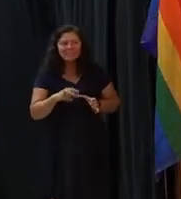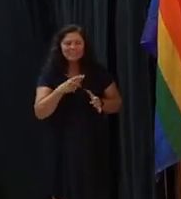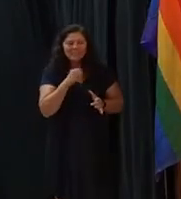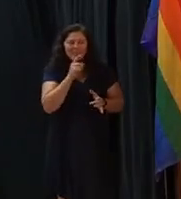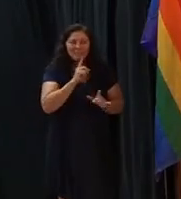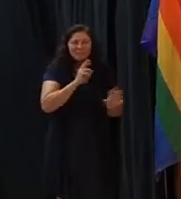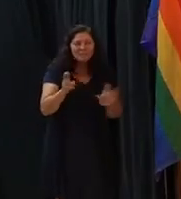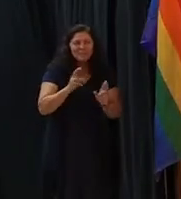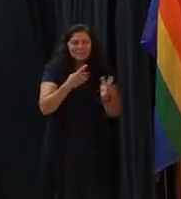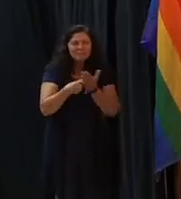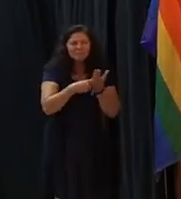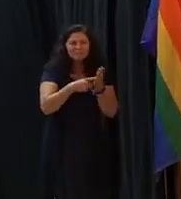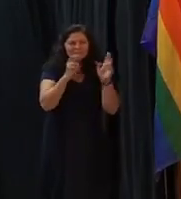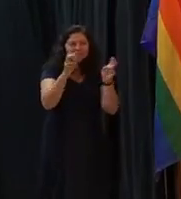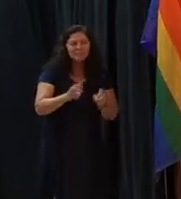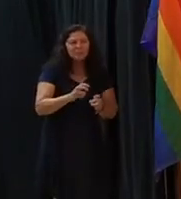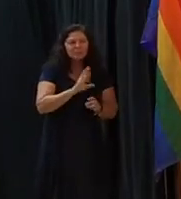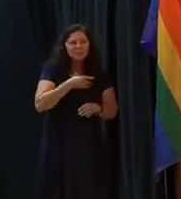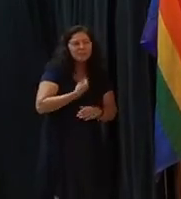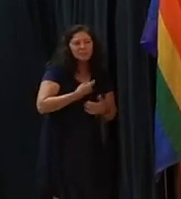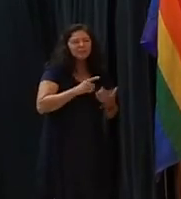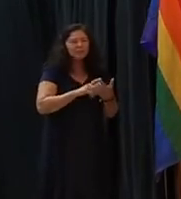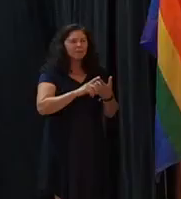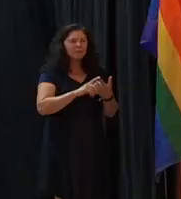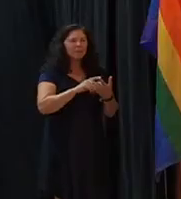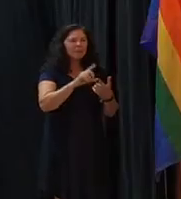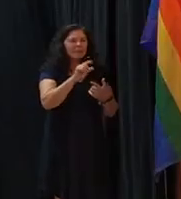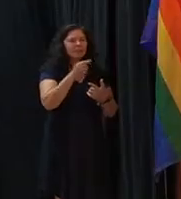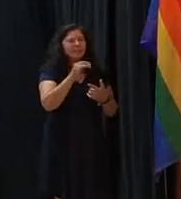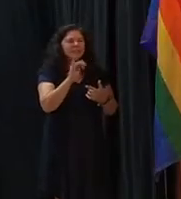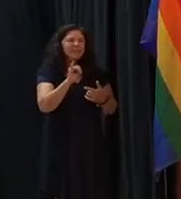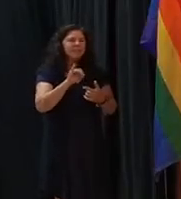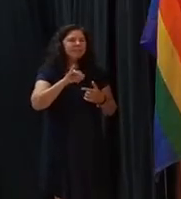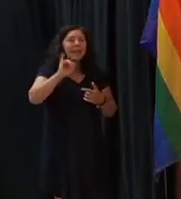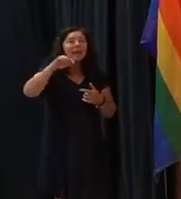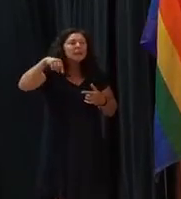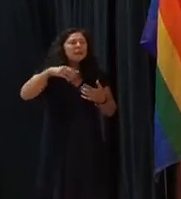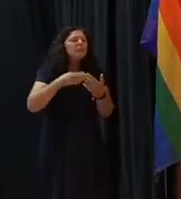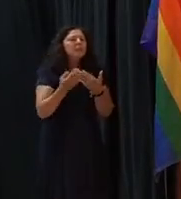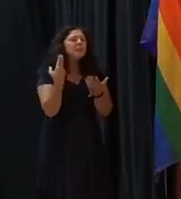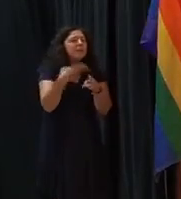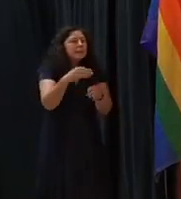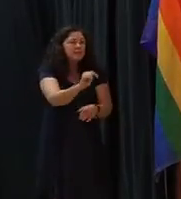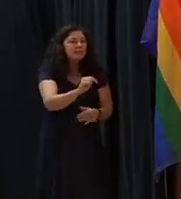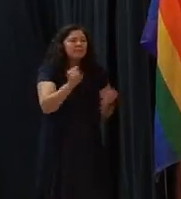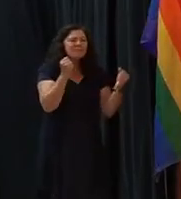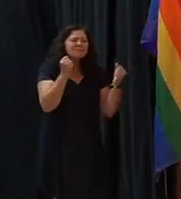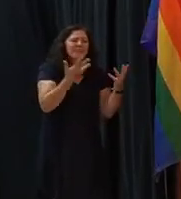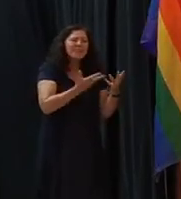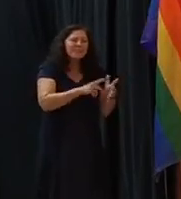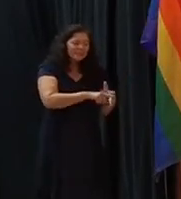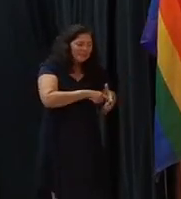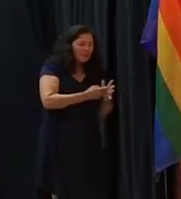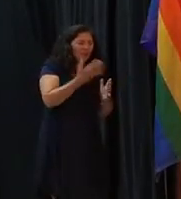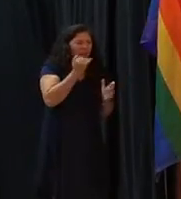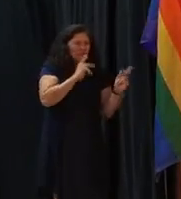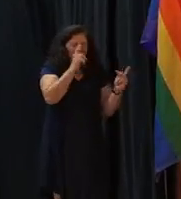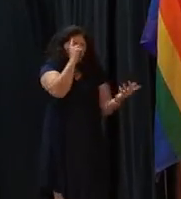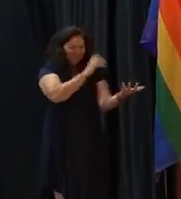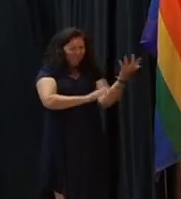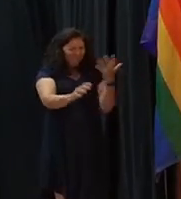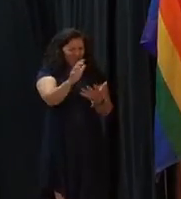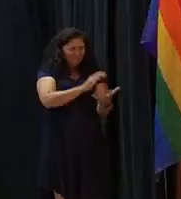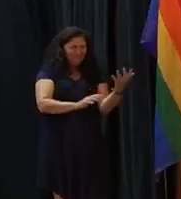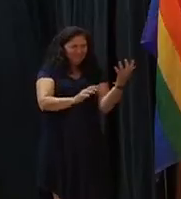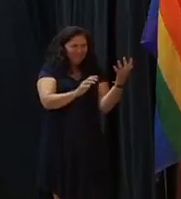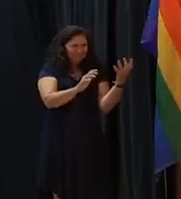or LGBTIQ, whatever we name it, because a lot of things start because of the confusion with these